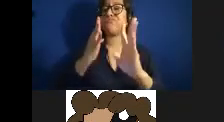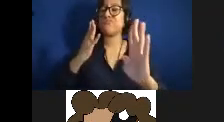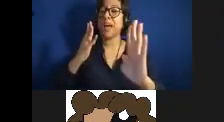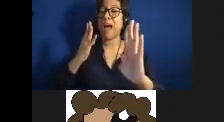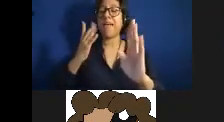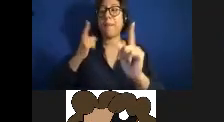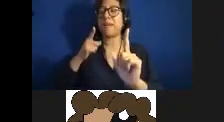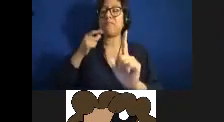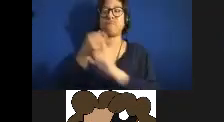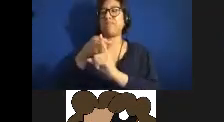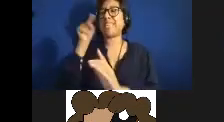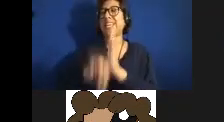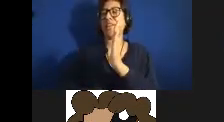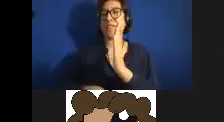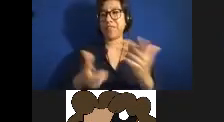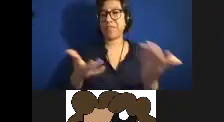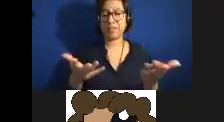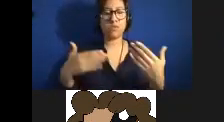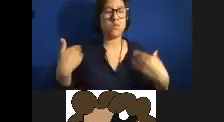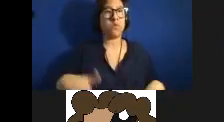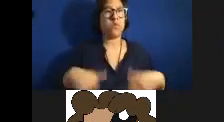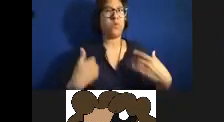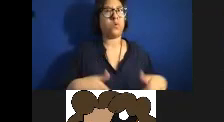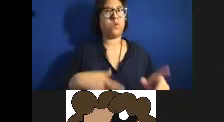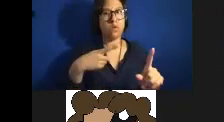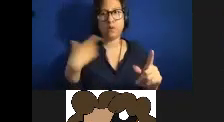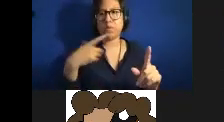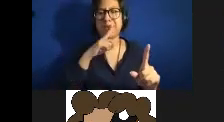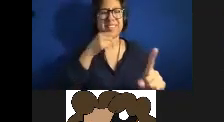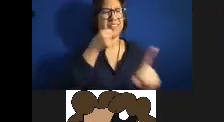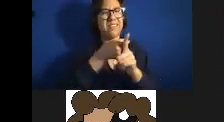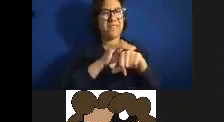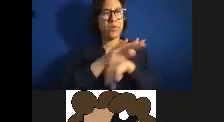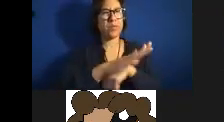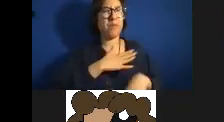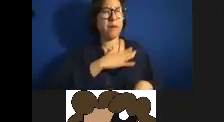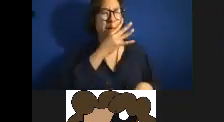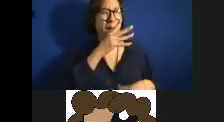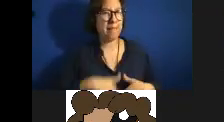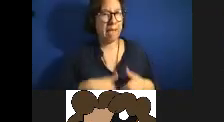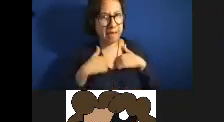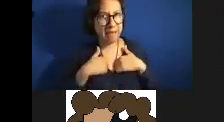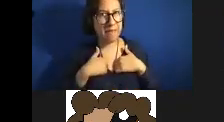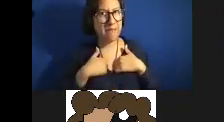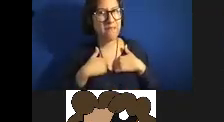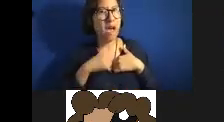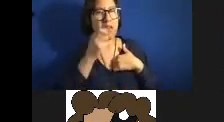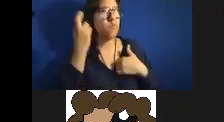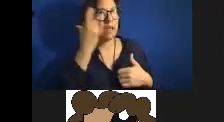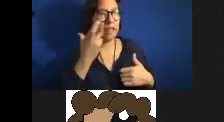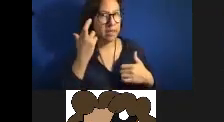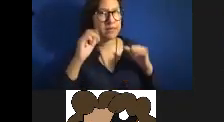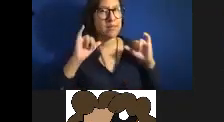impacted her life in a way that I hadn't really come to grips with until she shared with me. And